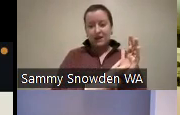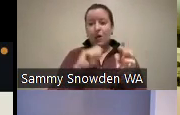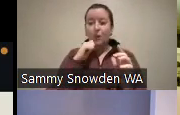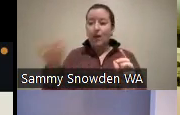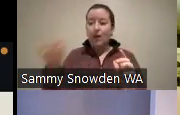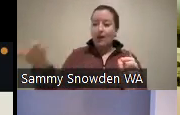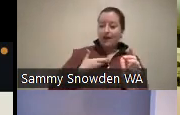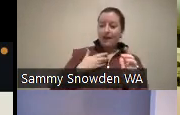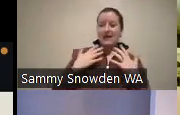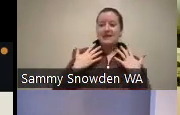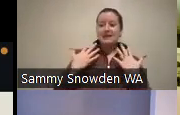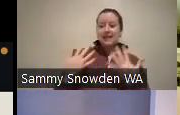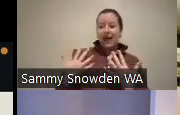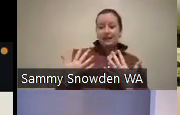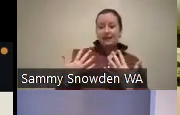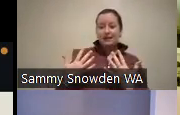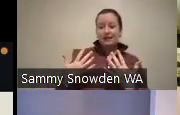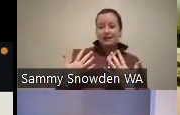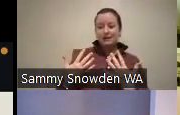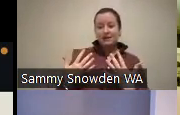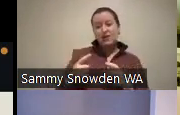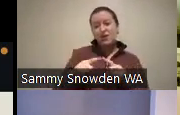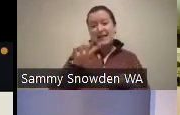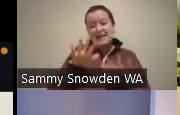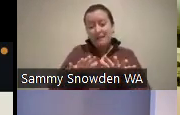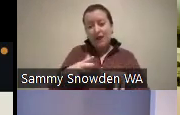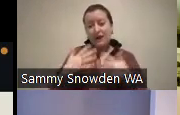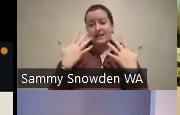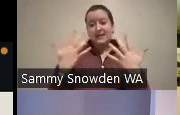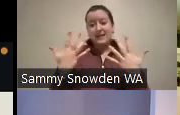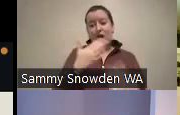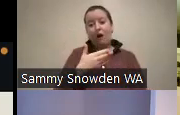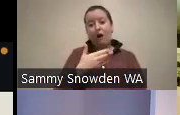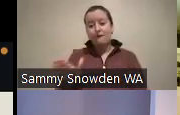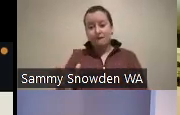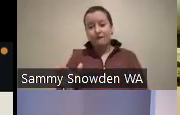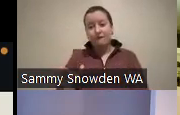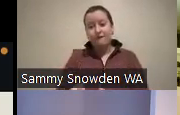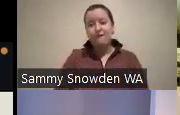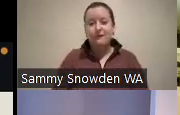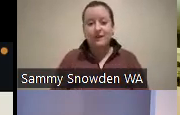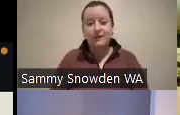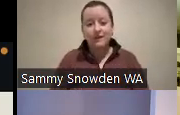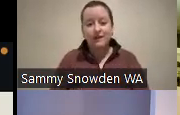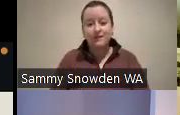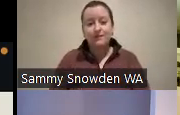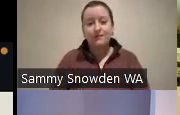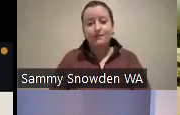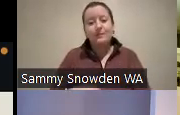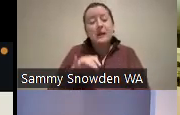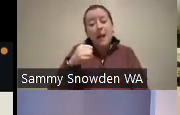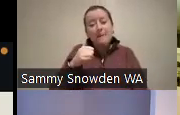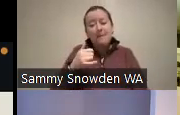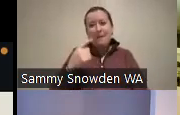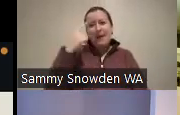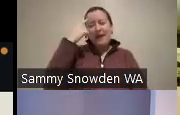January. So in a couple of days, that's going to be balanced. Minimum 1 PV to maintain your points. So if one month you think, I